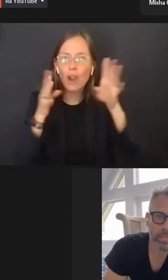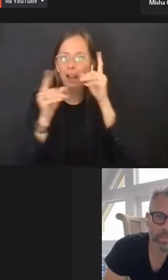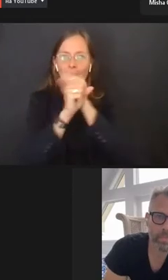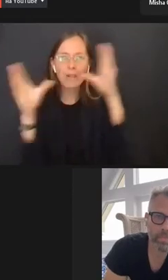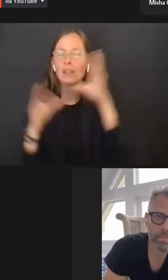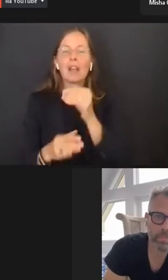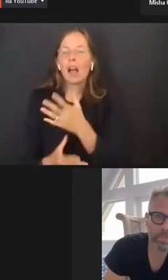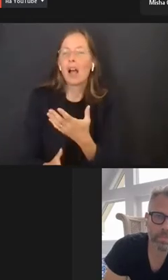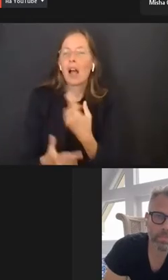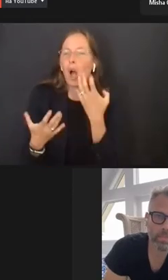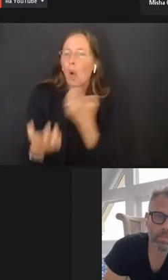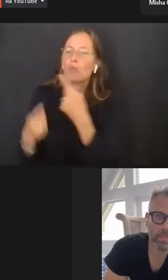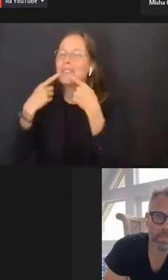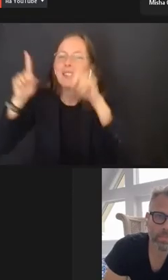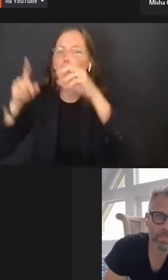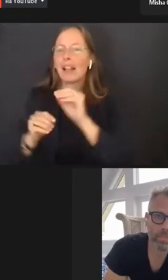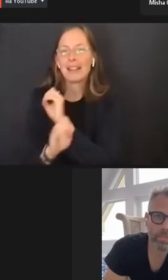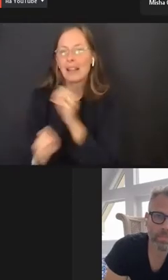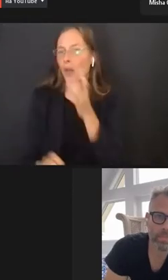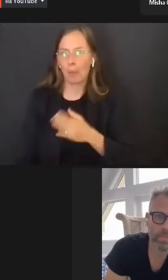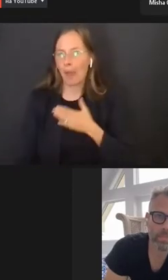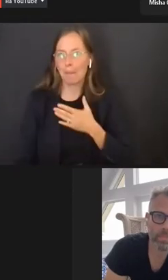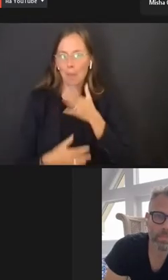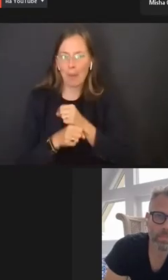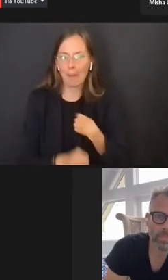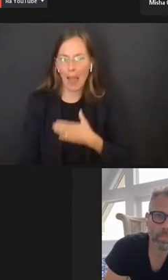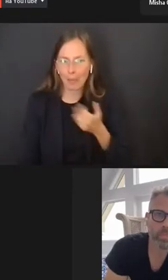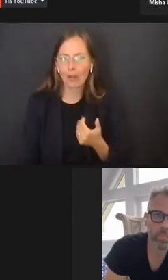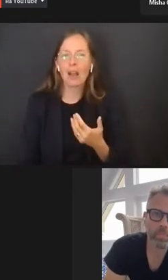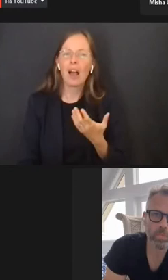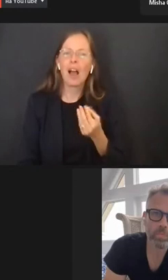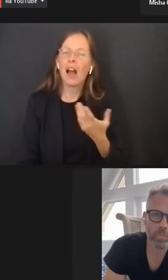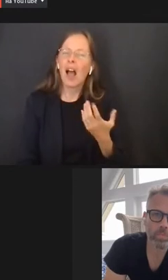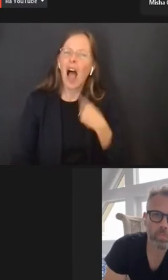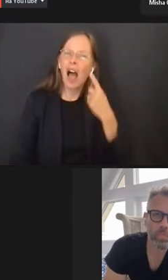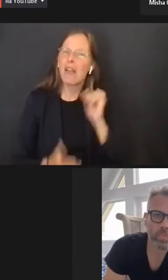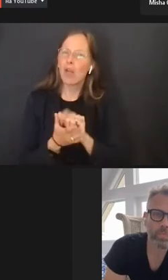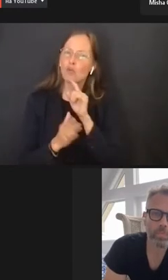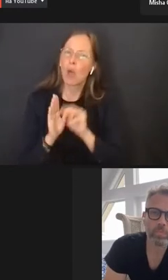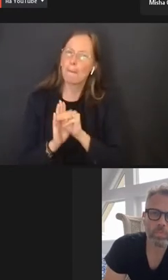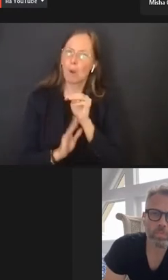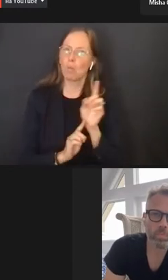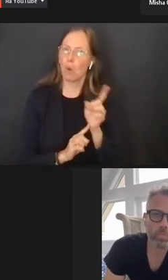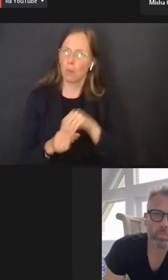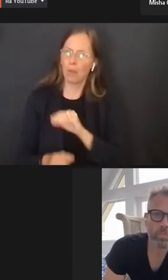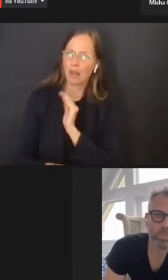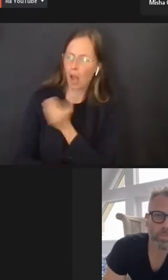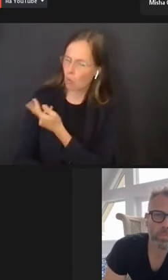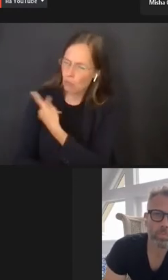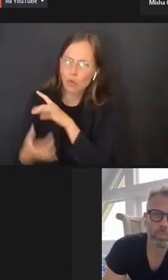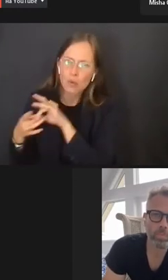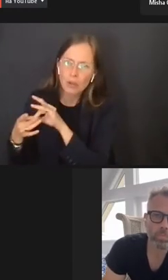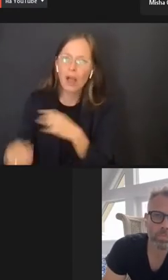successful. And that was like that was a maturation point in our relationship. I think that was